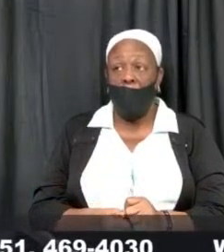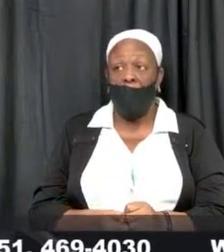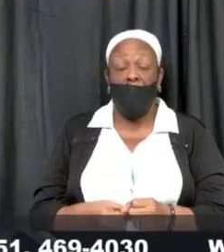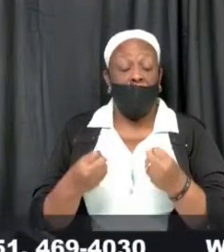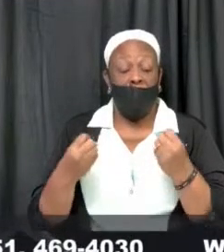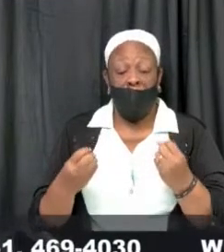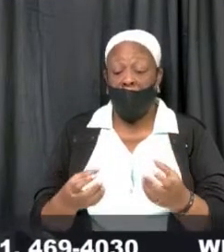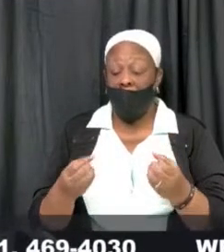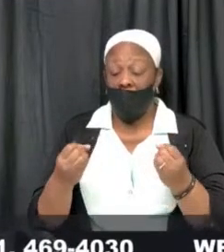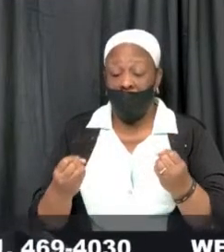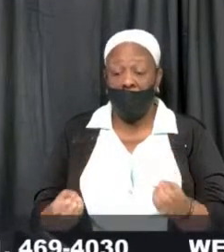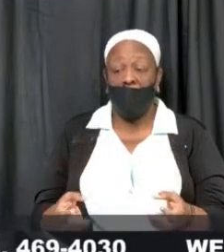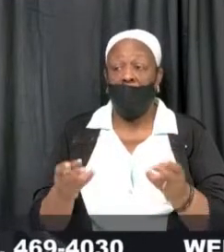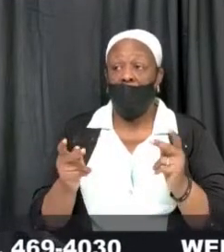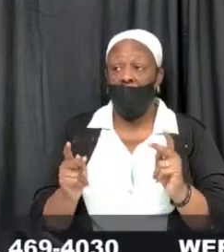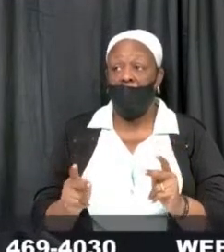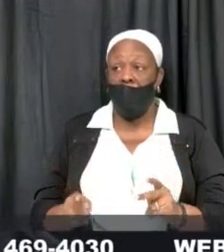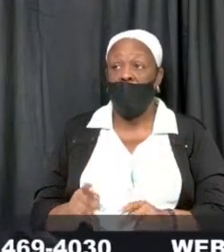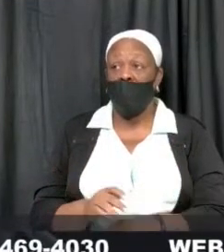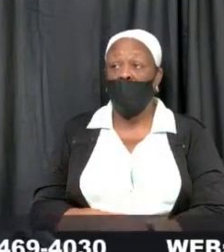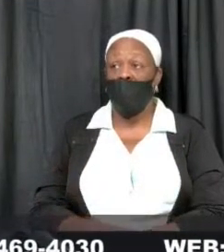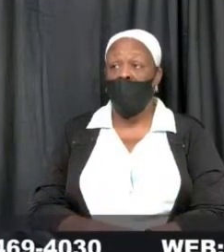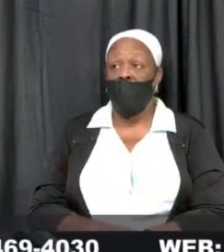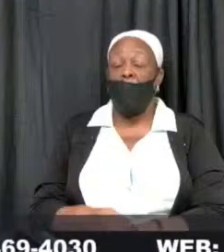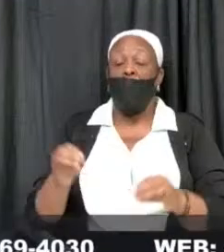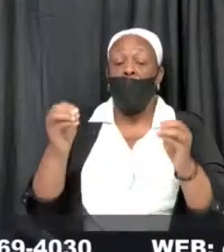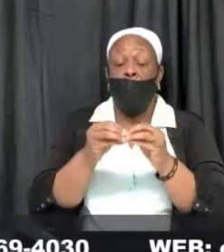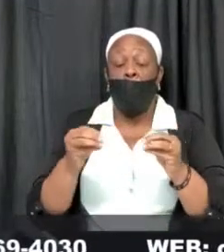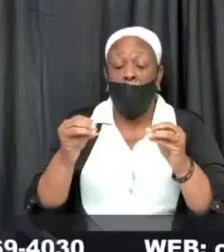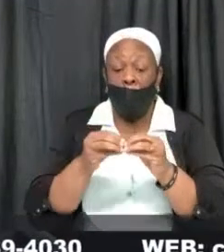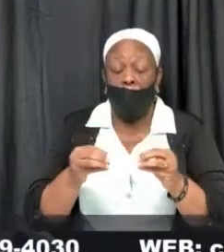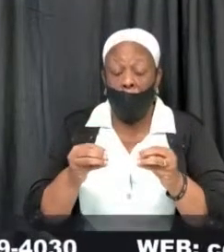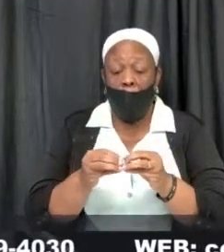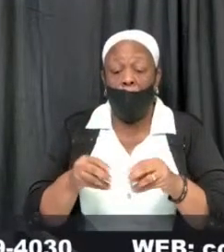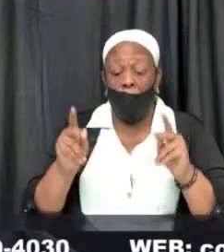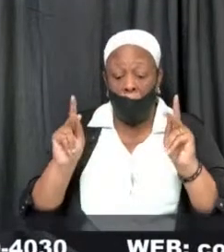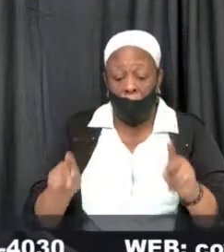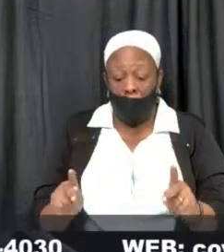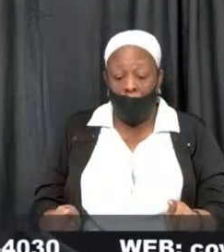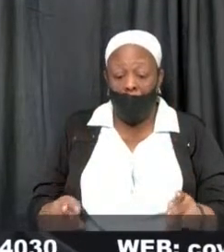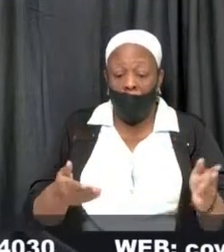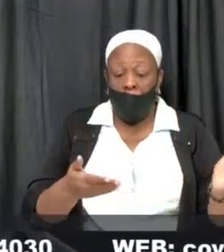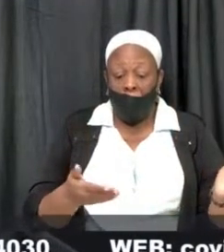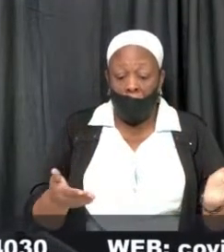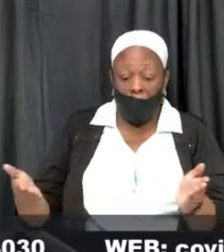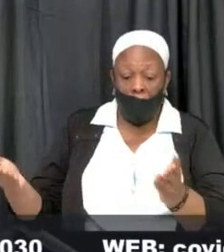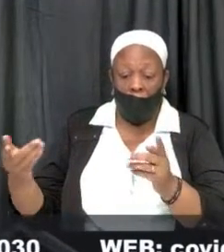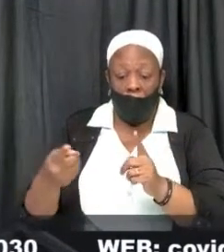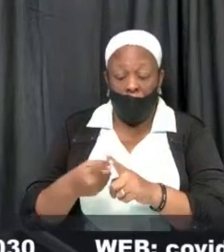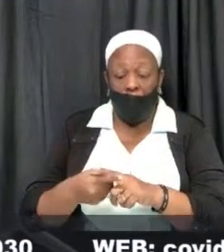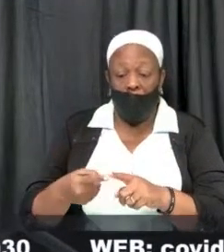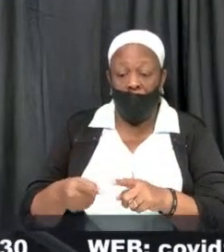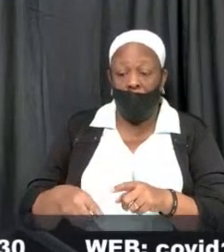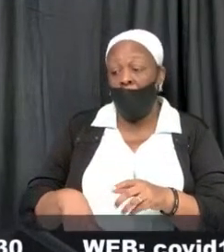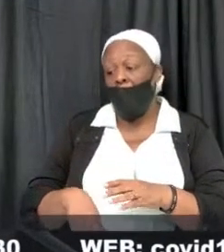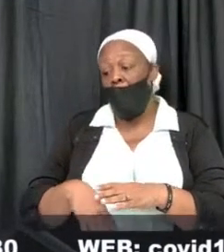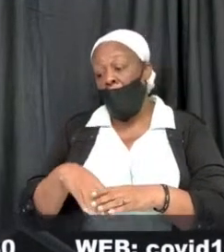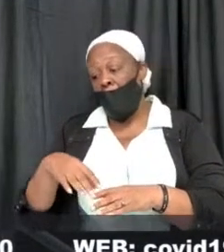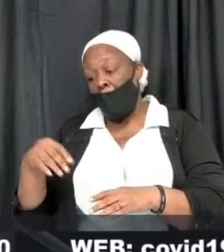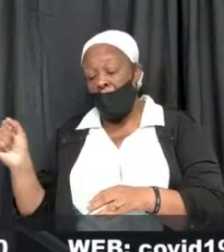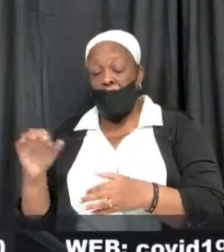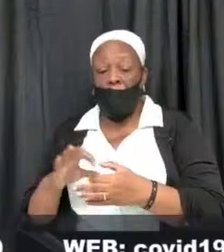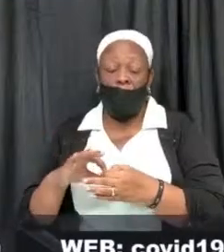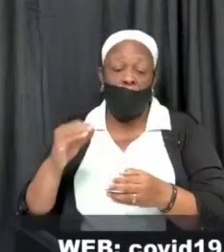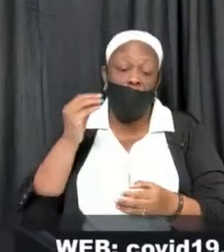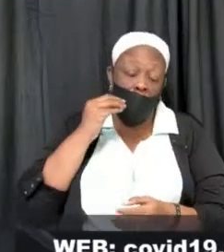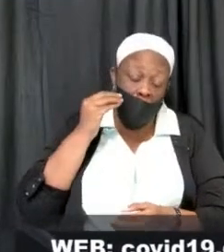the shelters, as more persons are going to the shelters, we are going to require to assist our brothers and sisters in St. Vincent and the